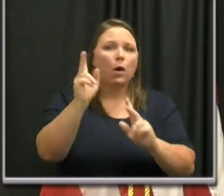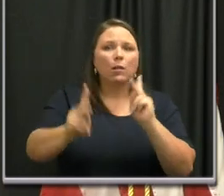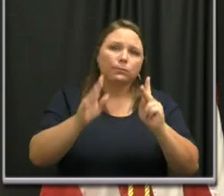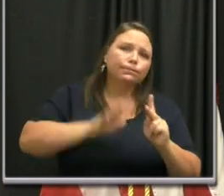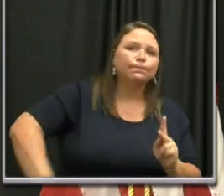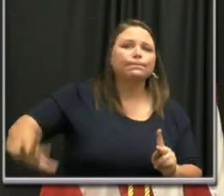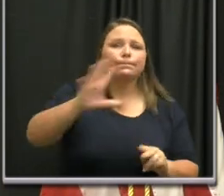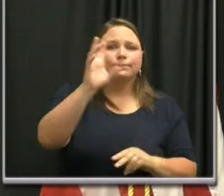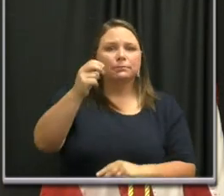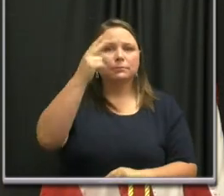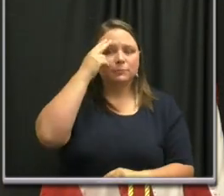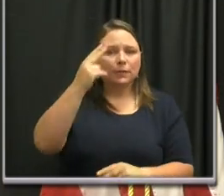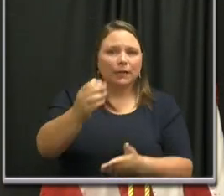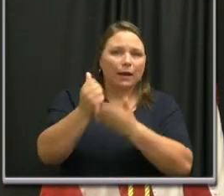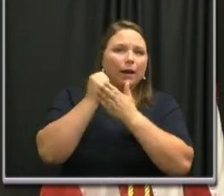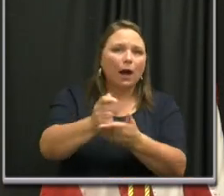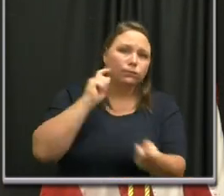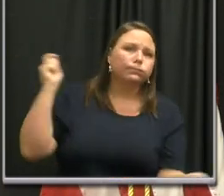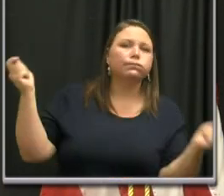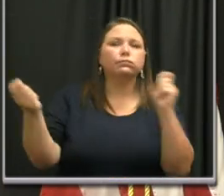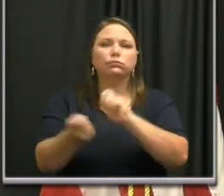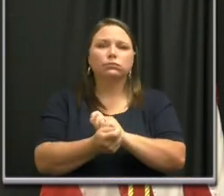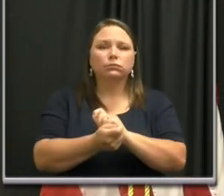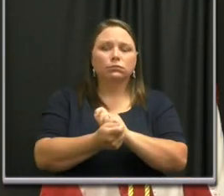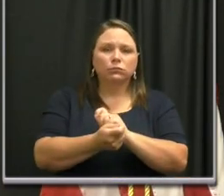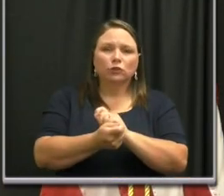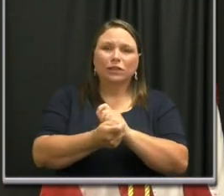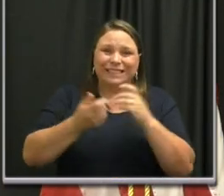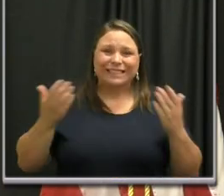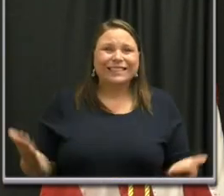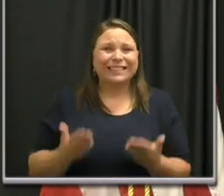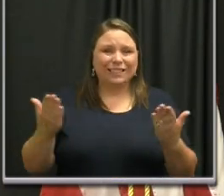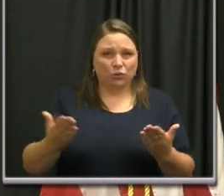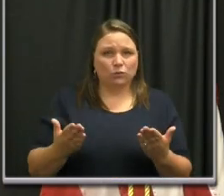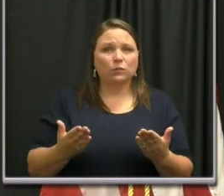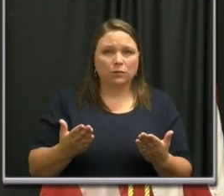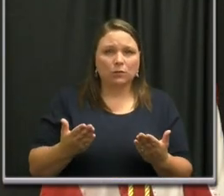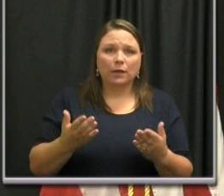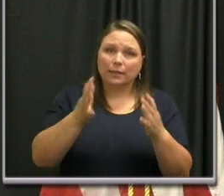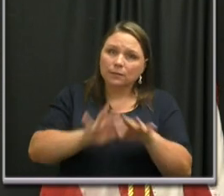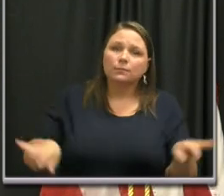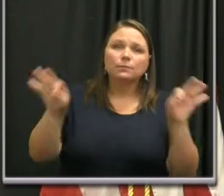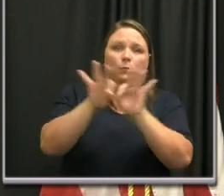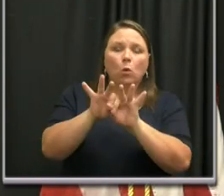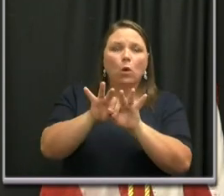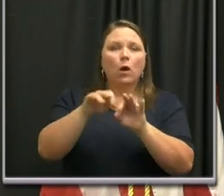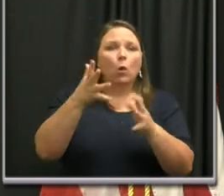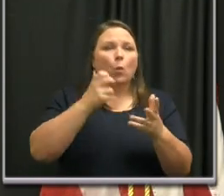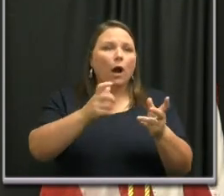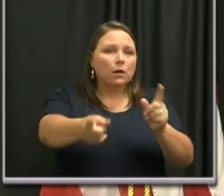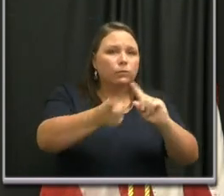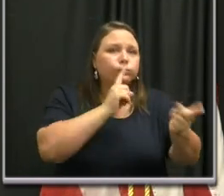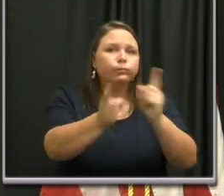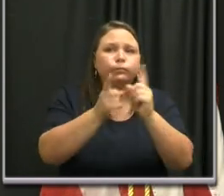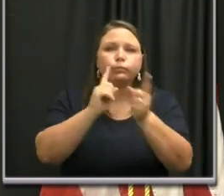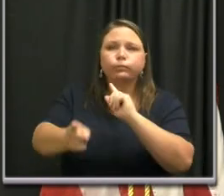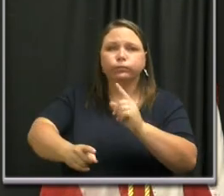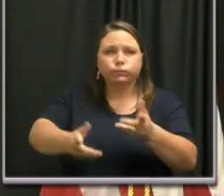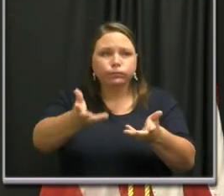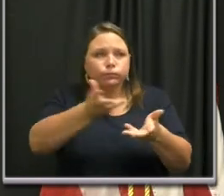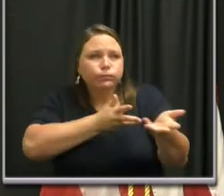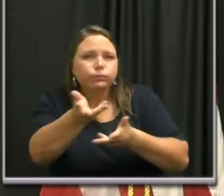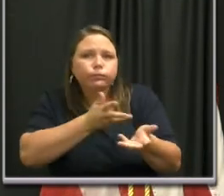regarding the need for change and the need for reform. We want to listen to each other, and we want to work